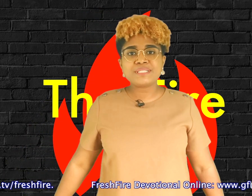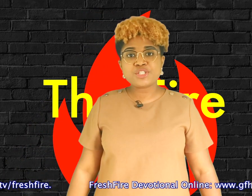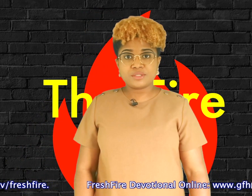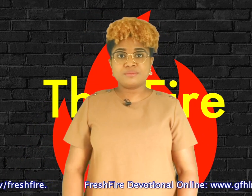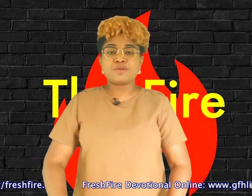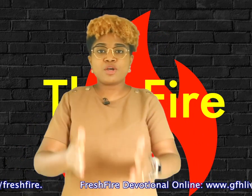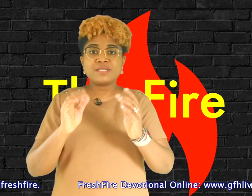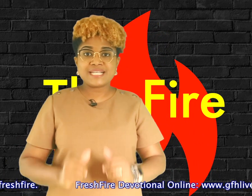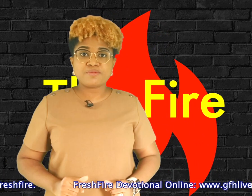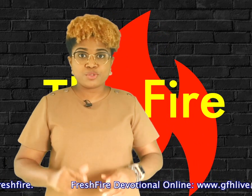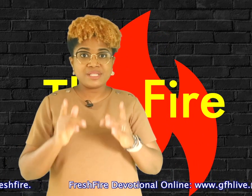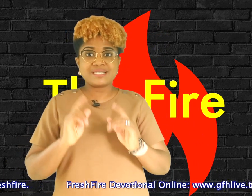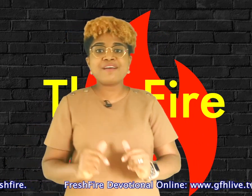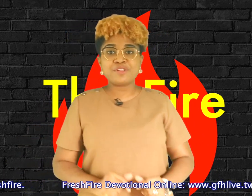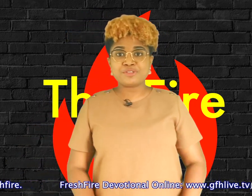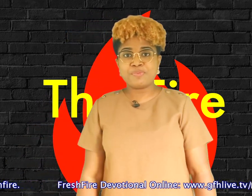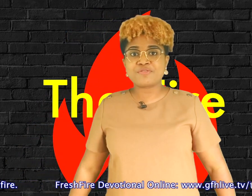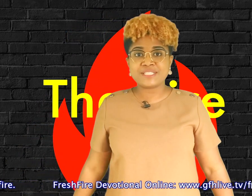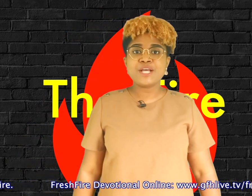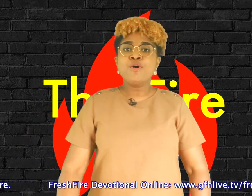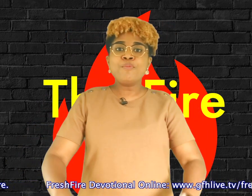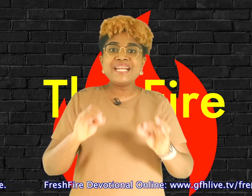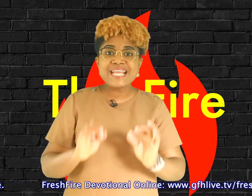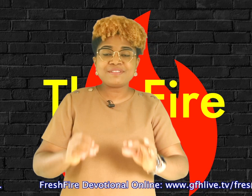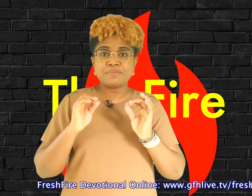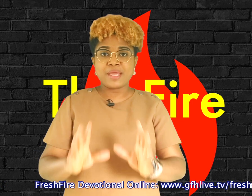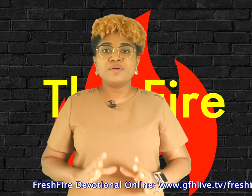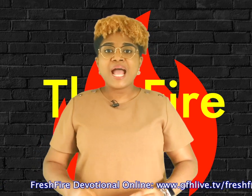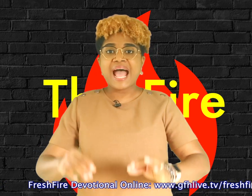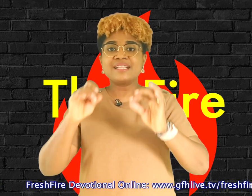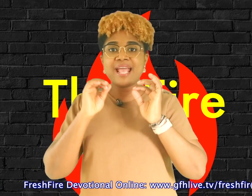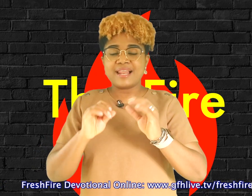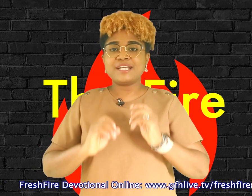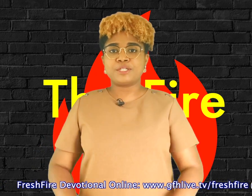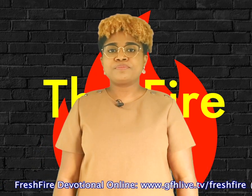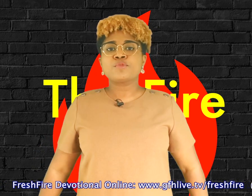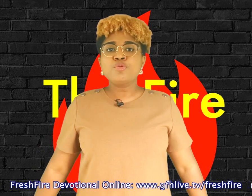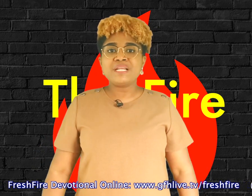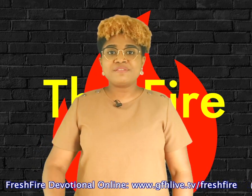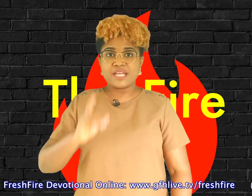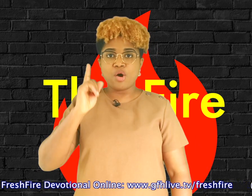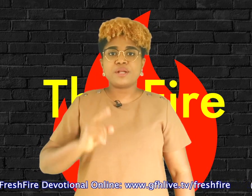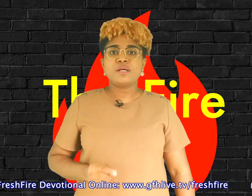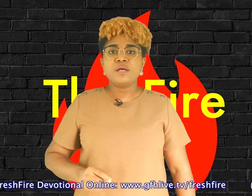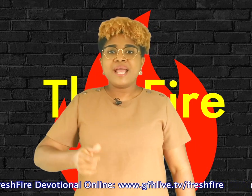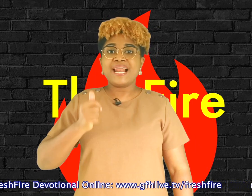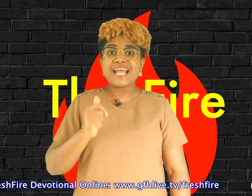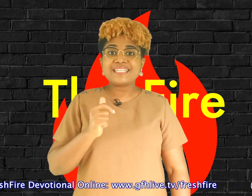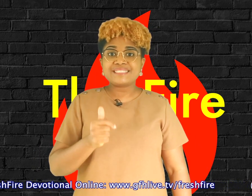was a competition, there was a contest between the 700 prophets who believed in Baal and Elijah, who believed in